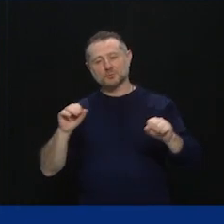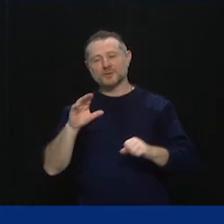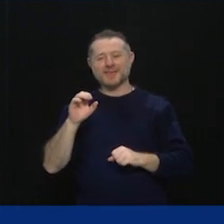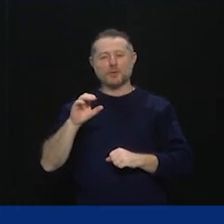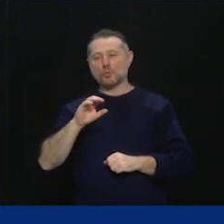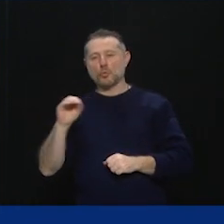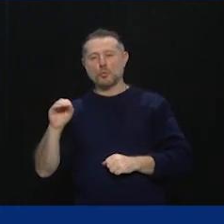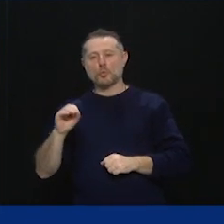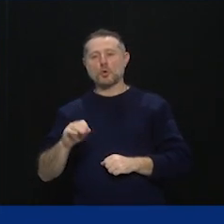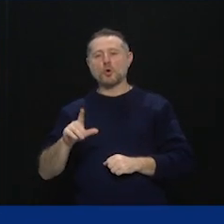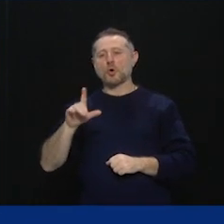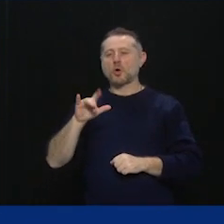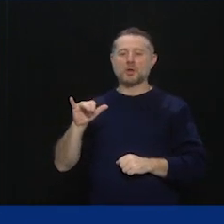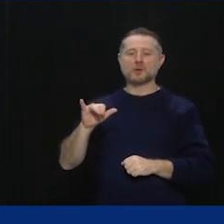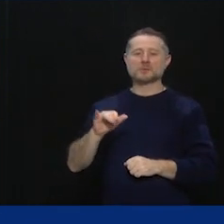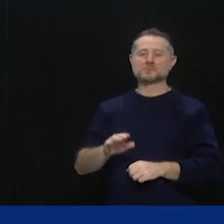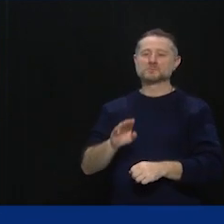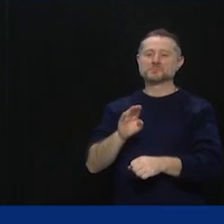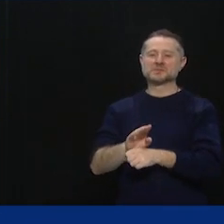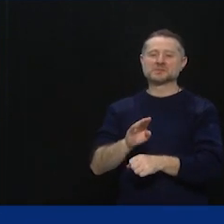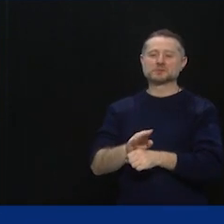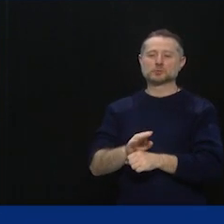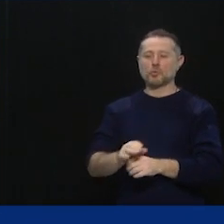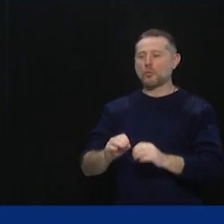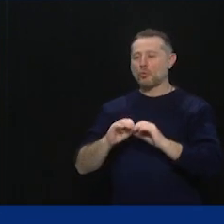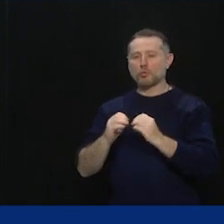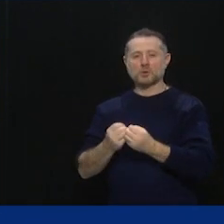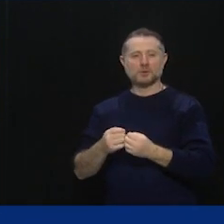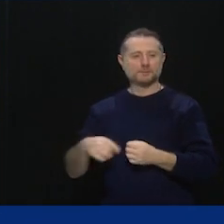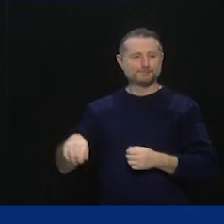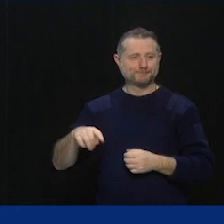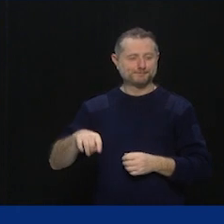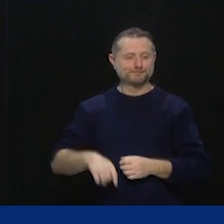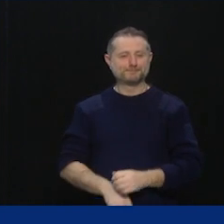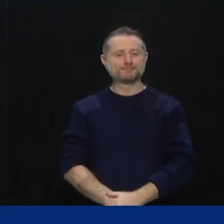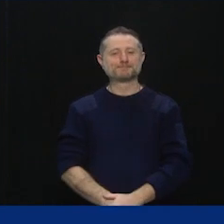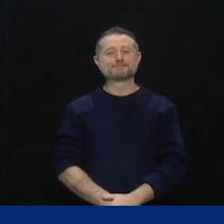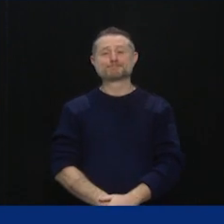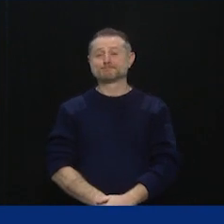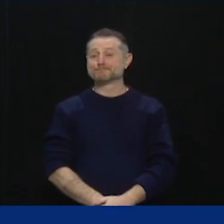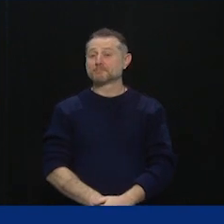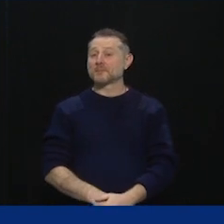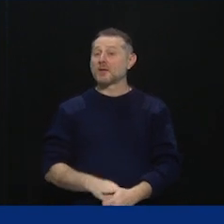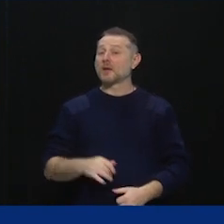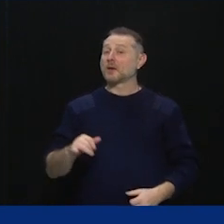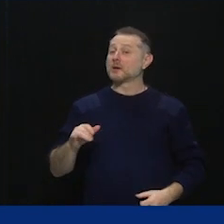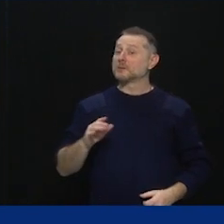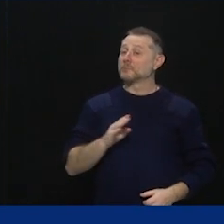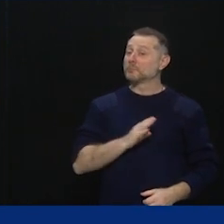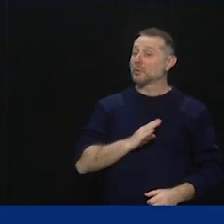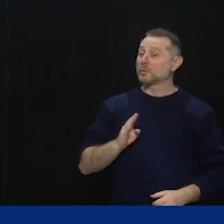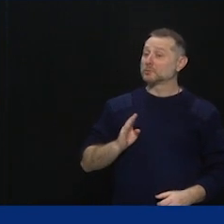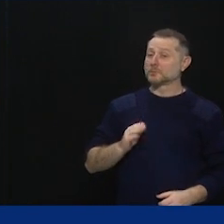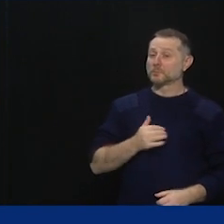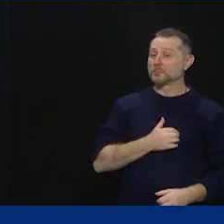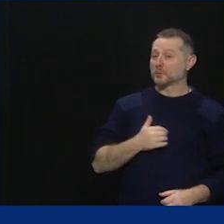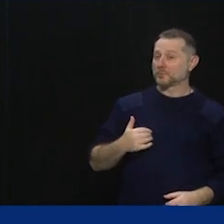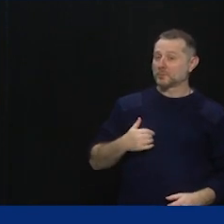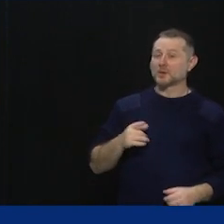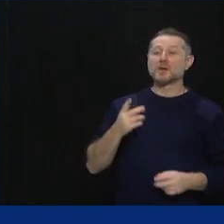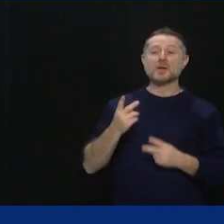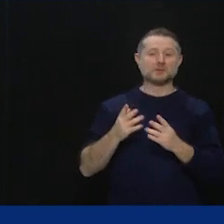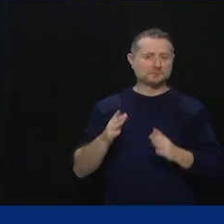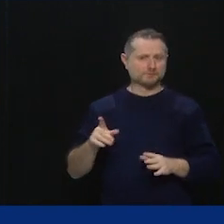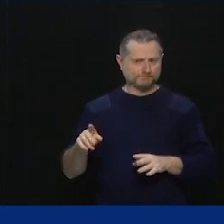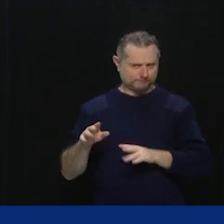Island. As a LIA board member, I get to see Matt in action on a regular basis. When Kevin Law left